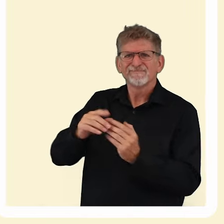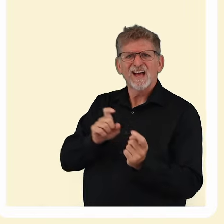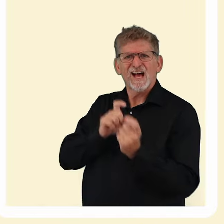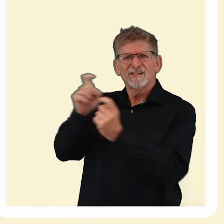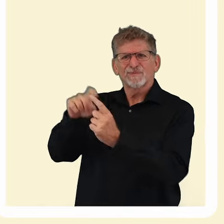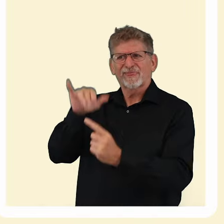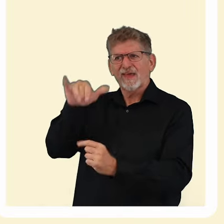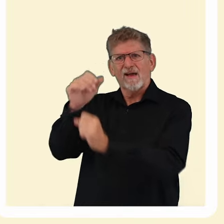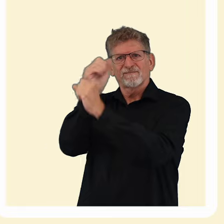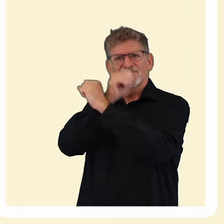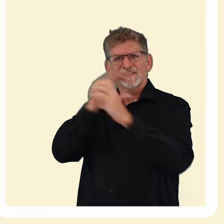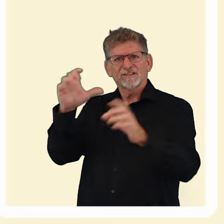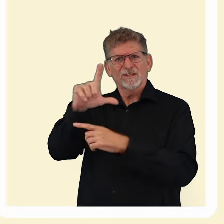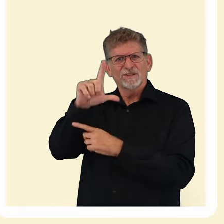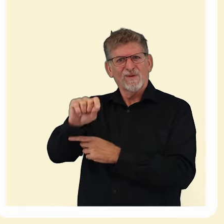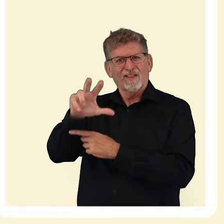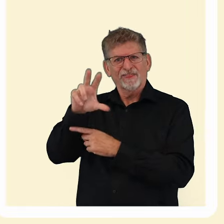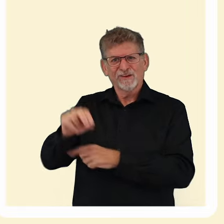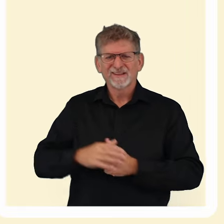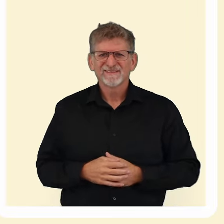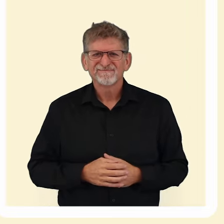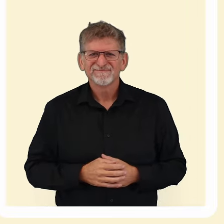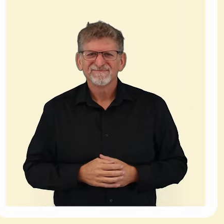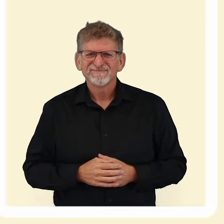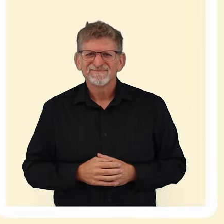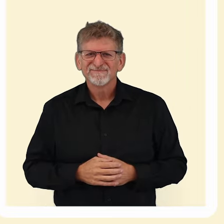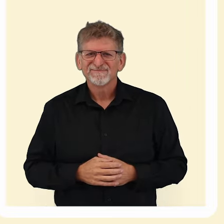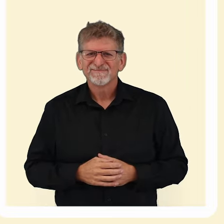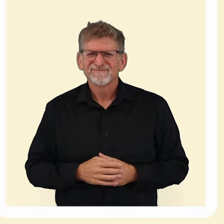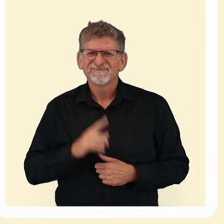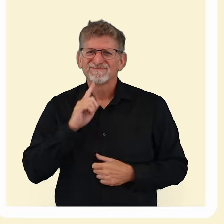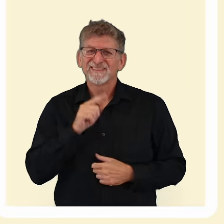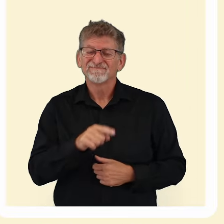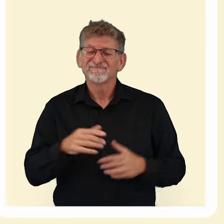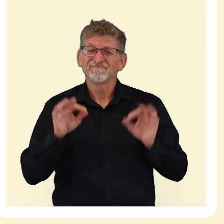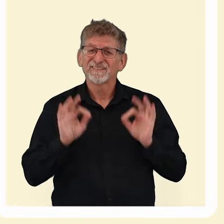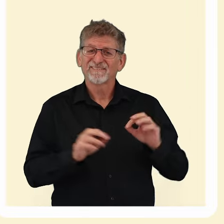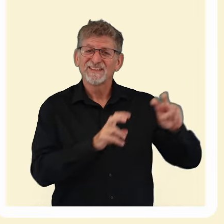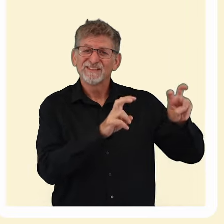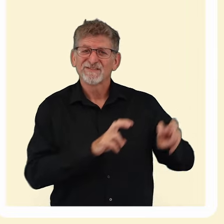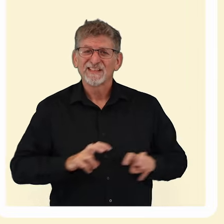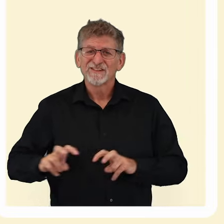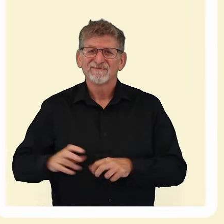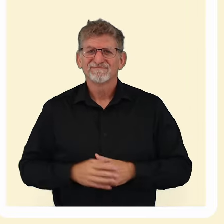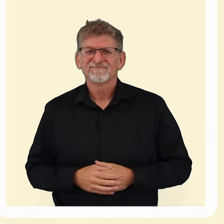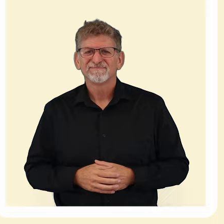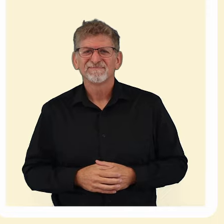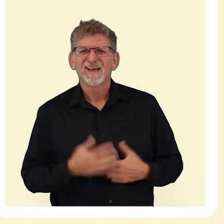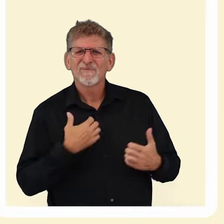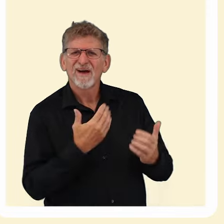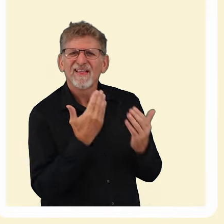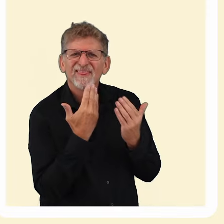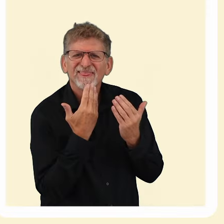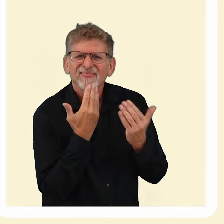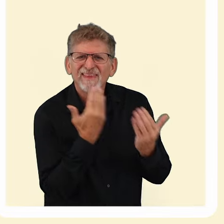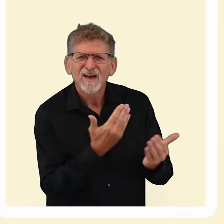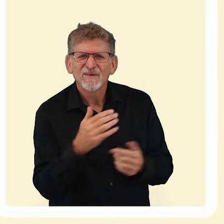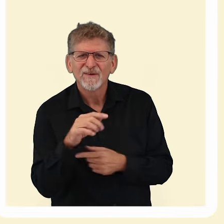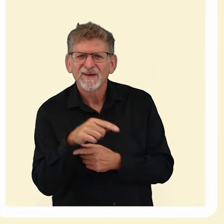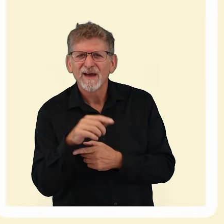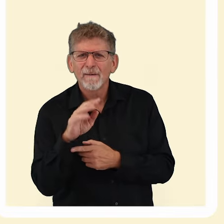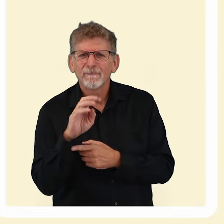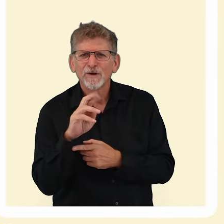make sure that everything contributes to that vision 2030. Well, it's a perfect transition. I'm going to thank you,